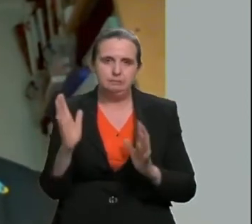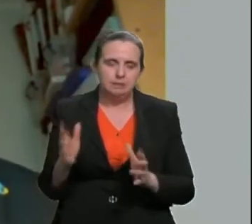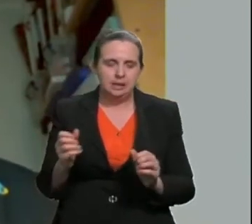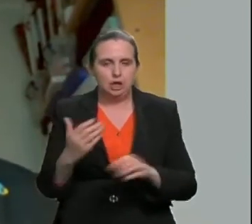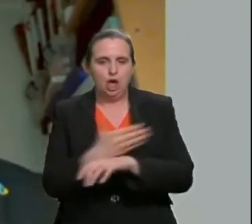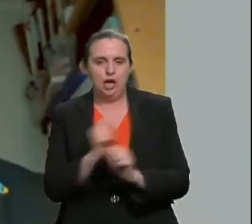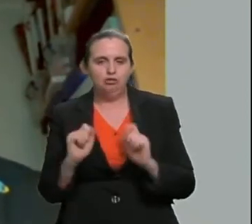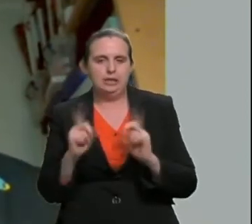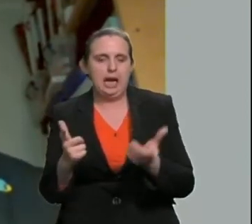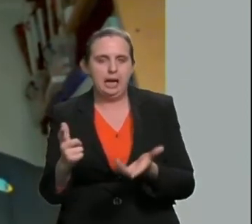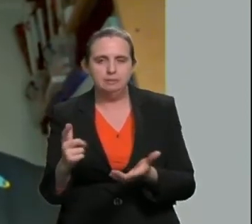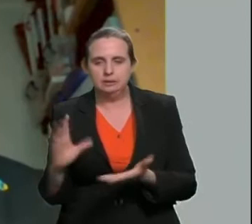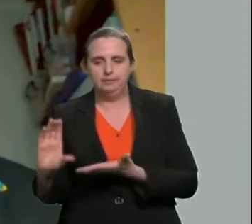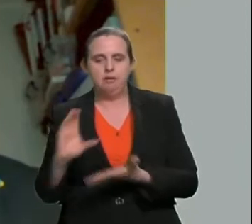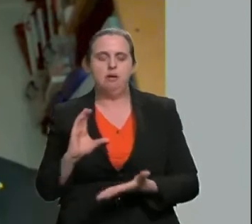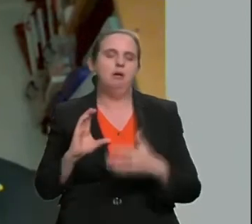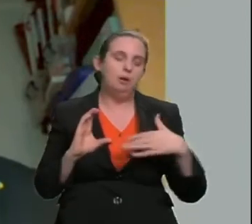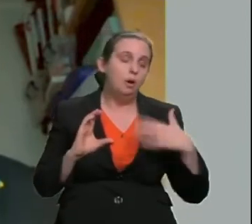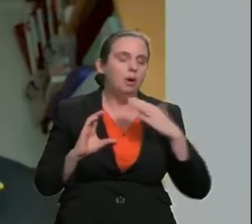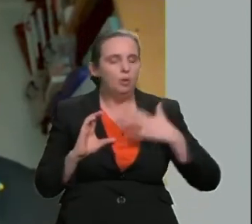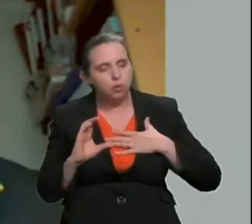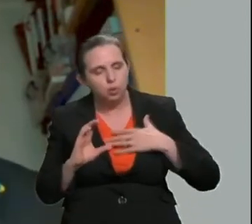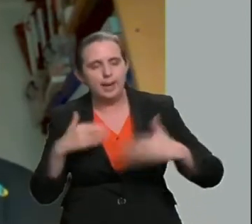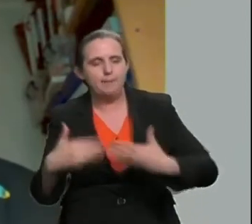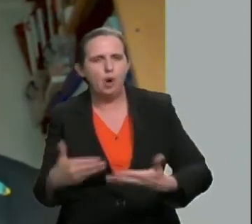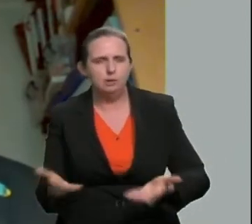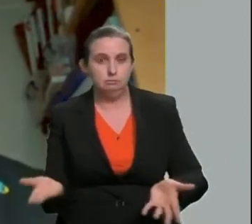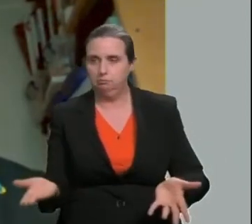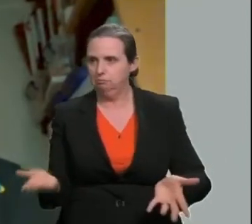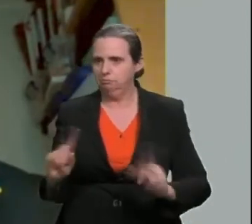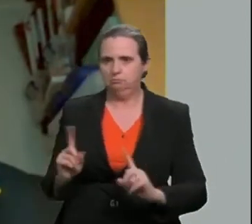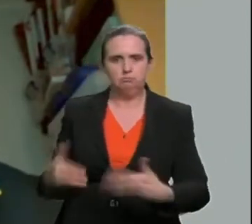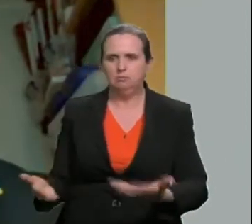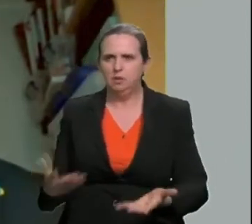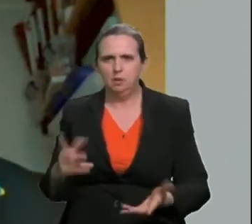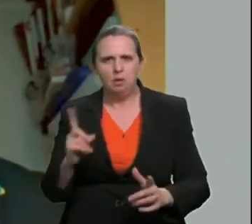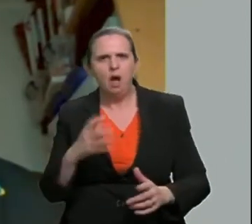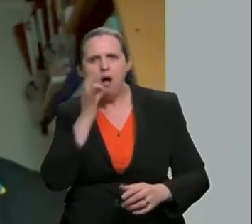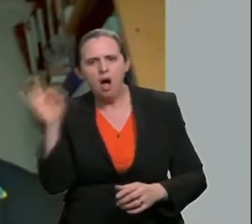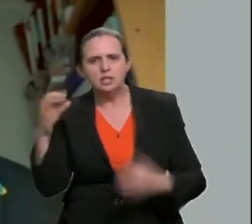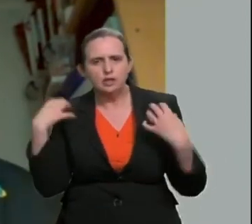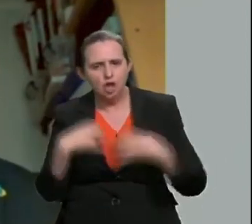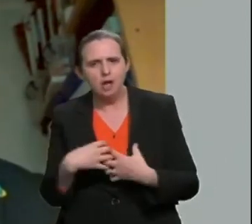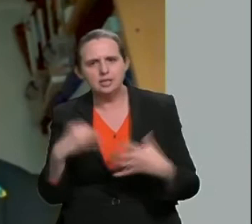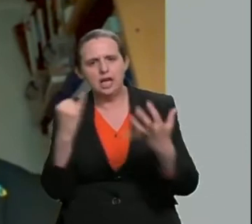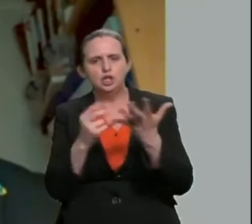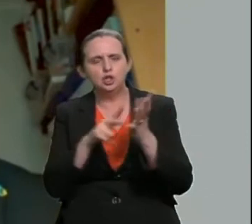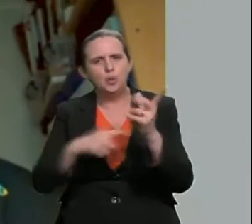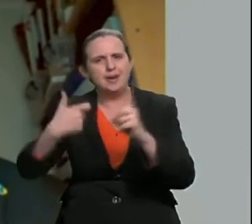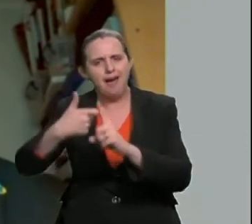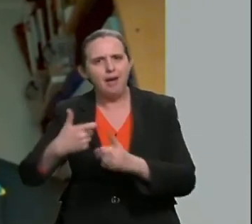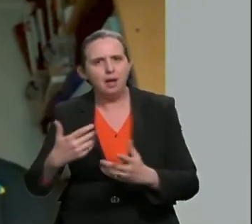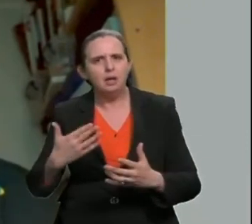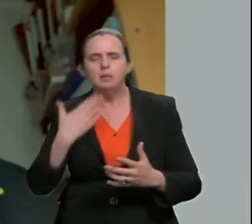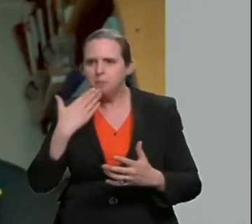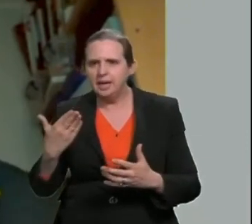could keep him going. What will the Prime Minister say to the Chancellor to convince him of the need to properly reward all those who have been on